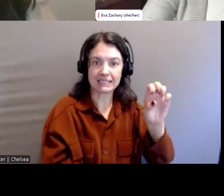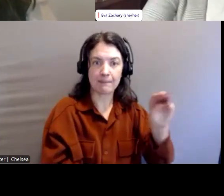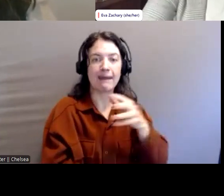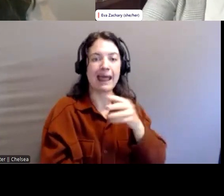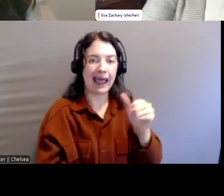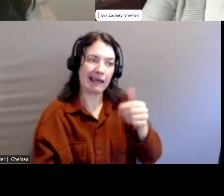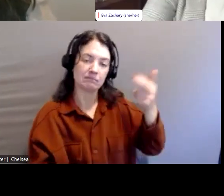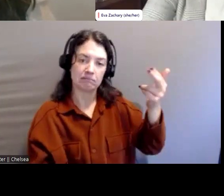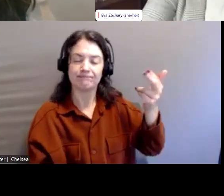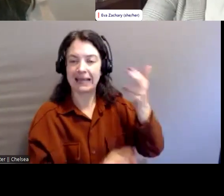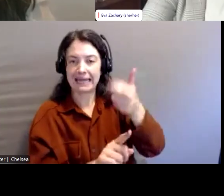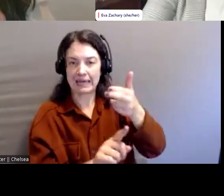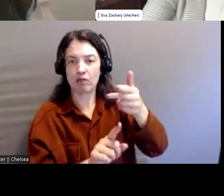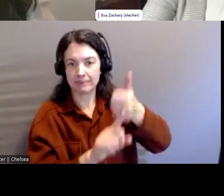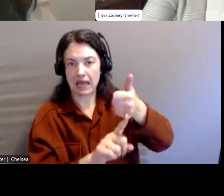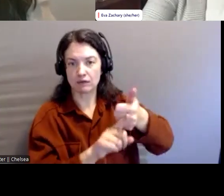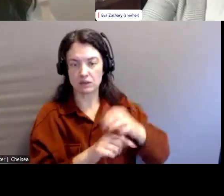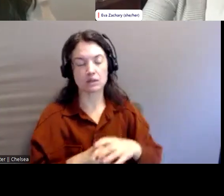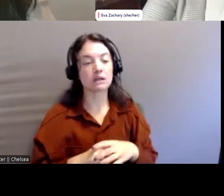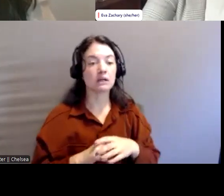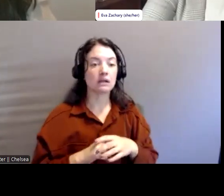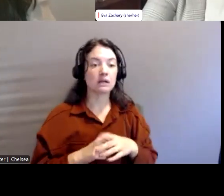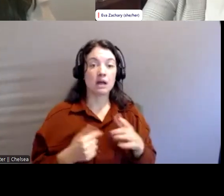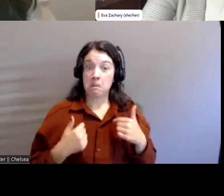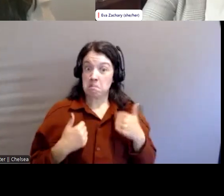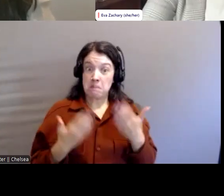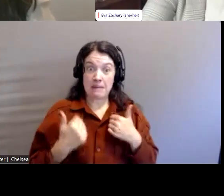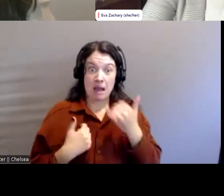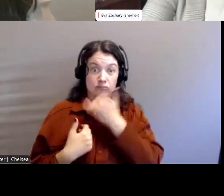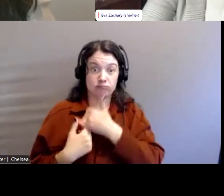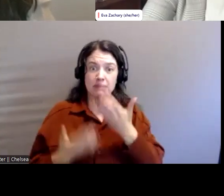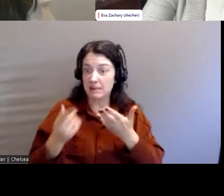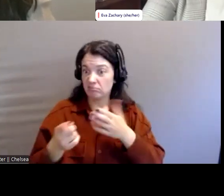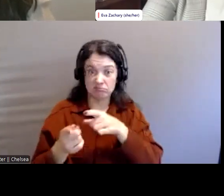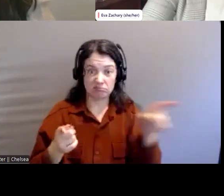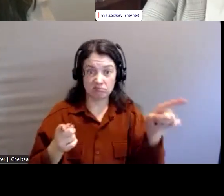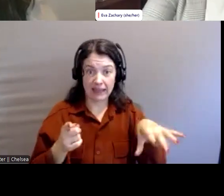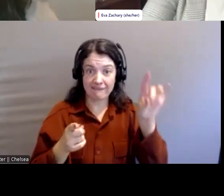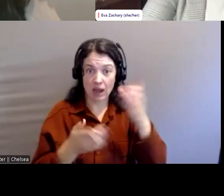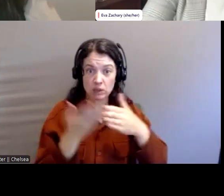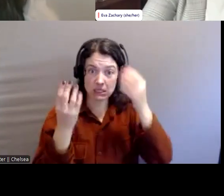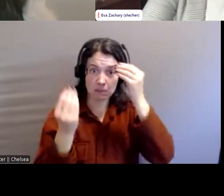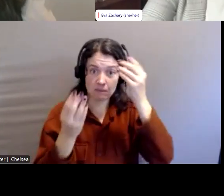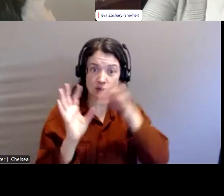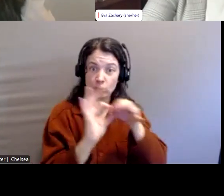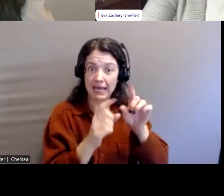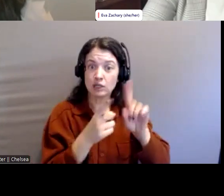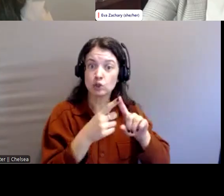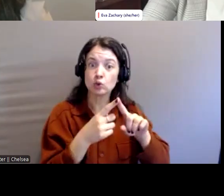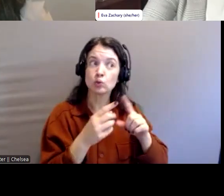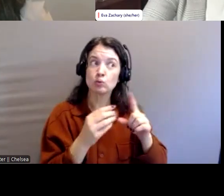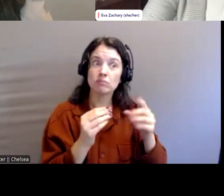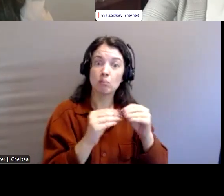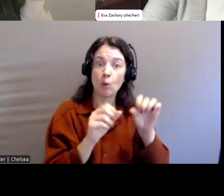good question. I haven't, and Aaron and Ava has come across this sort of information in relation to what you asked